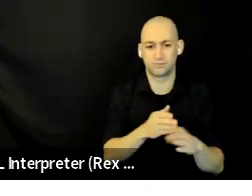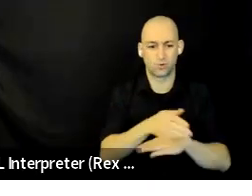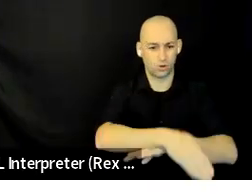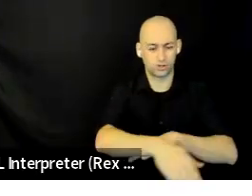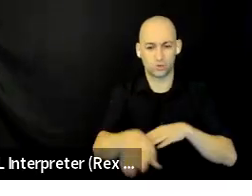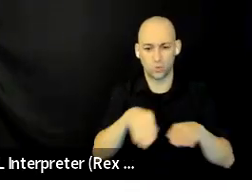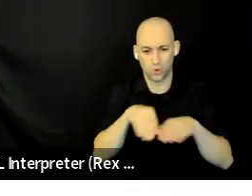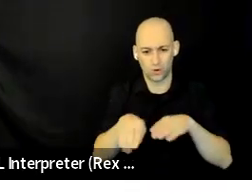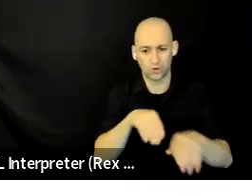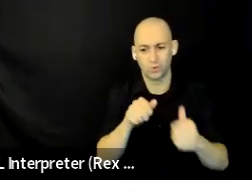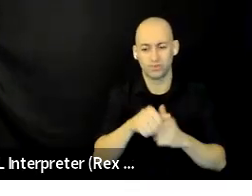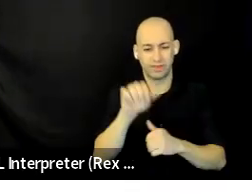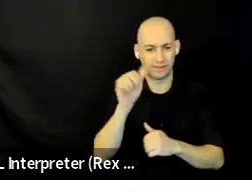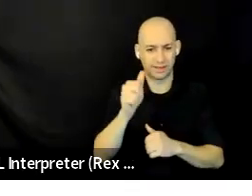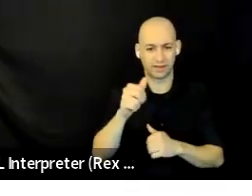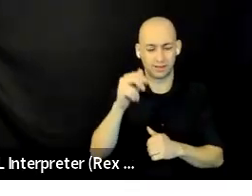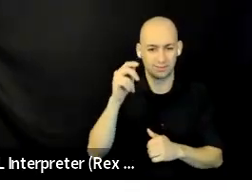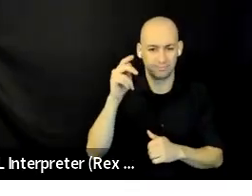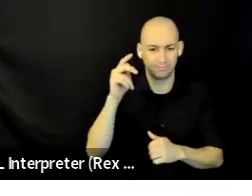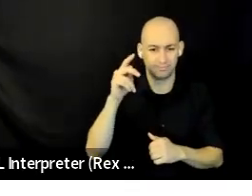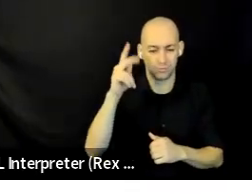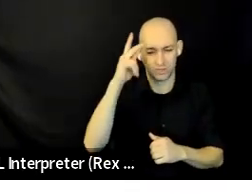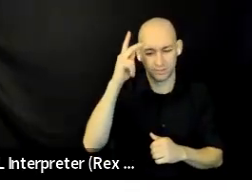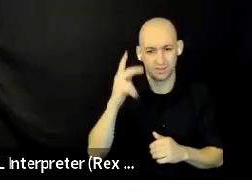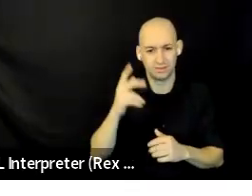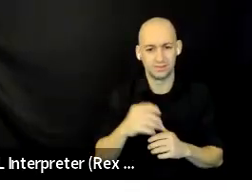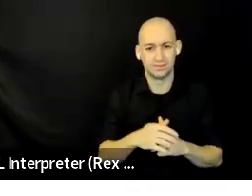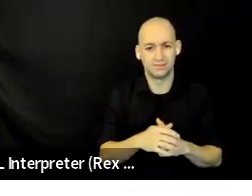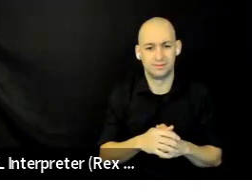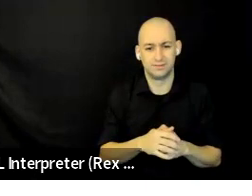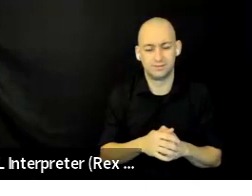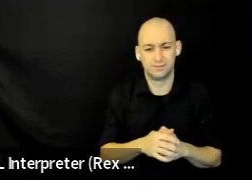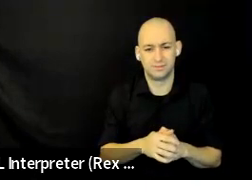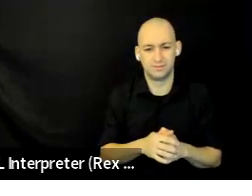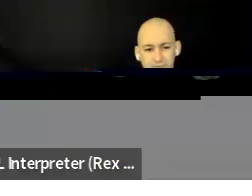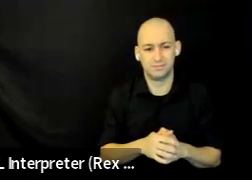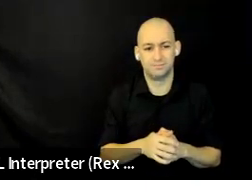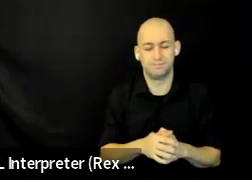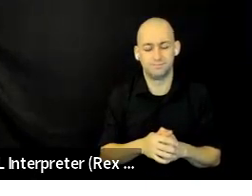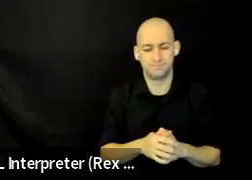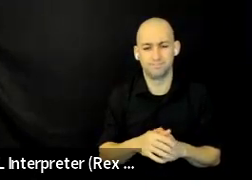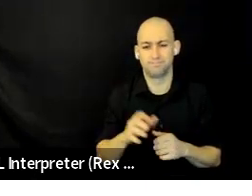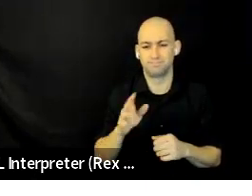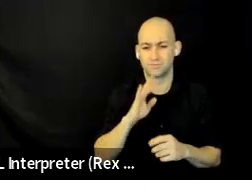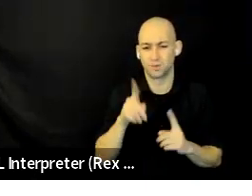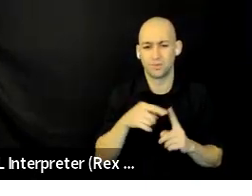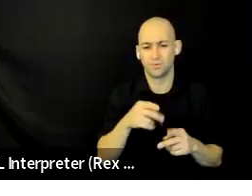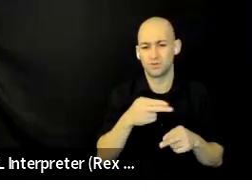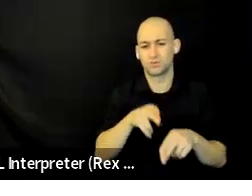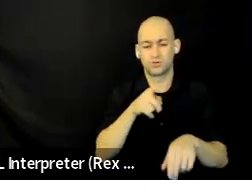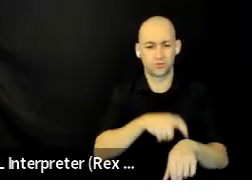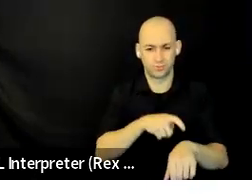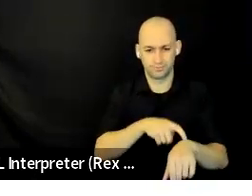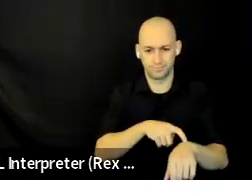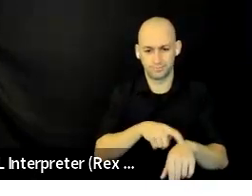10 principles, how we made decisions with the qualitative metrics for the interim, and then going